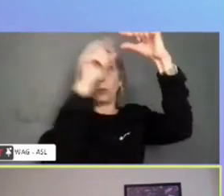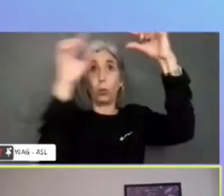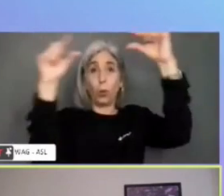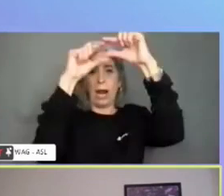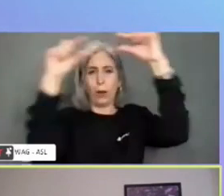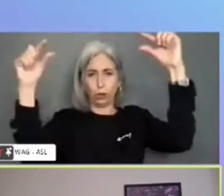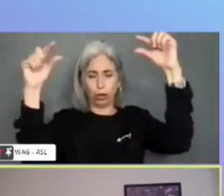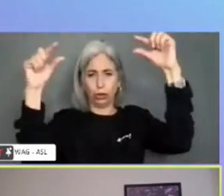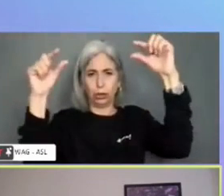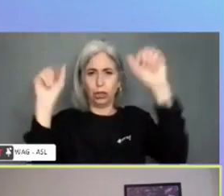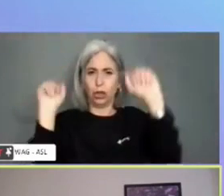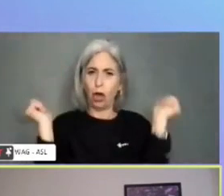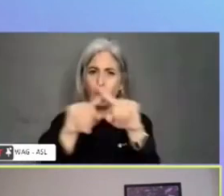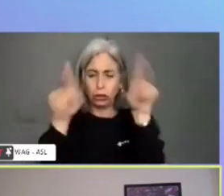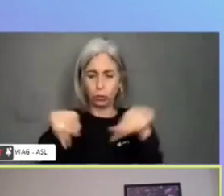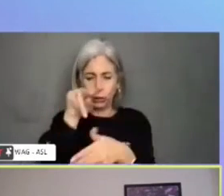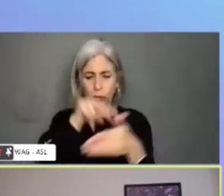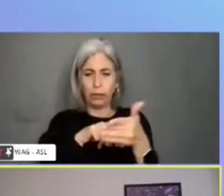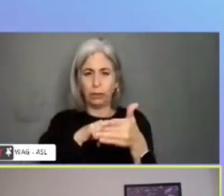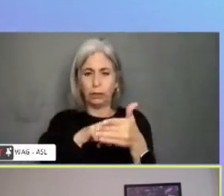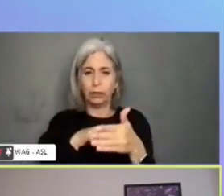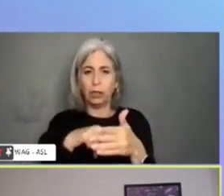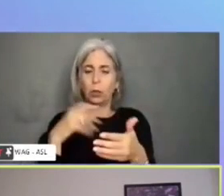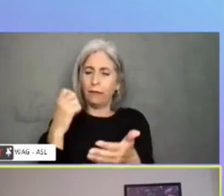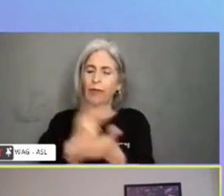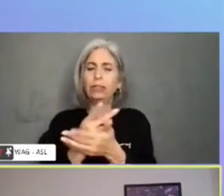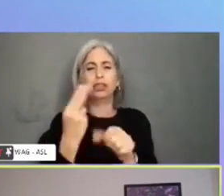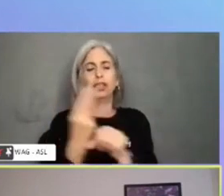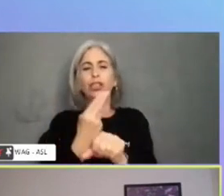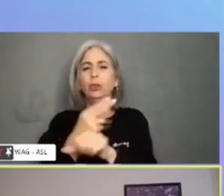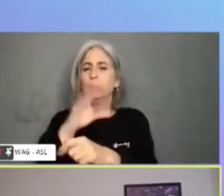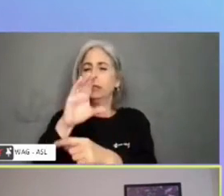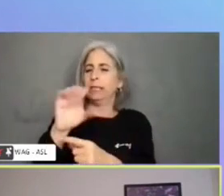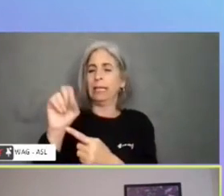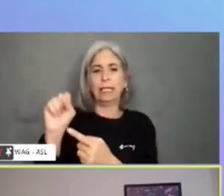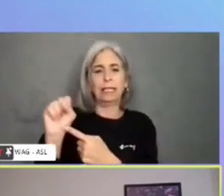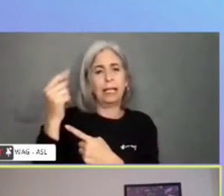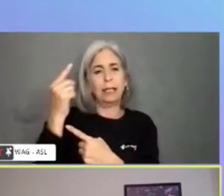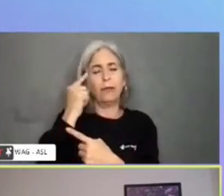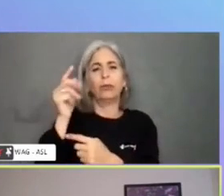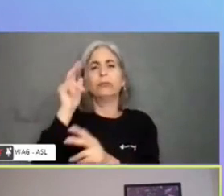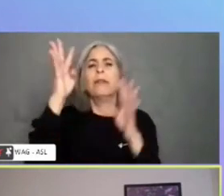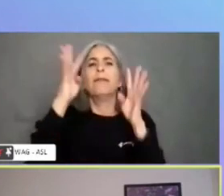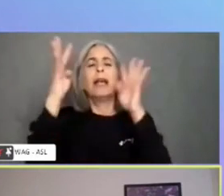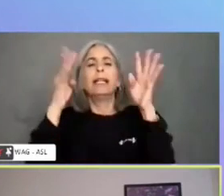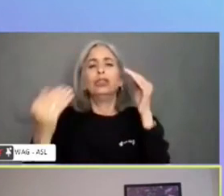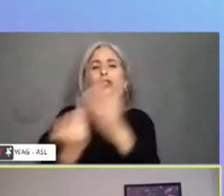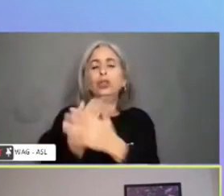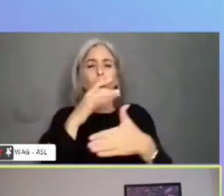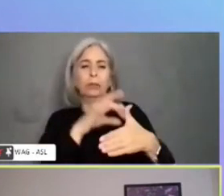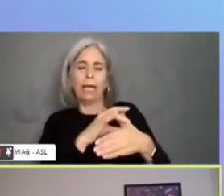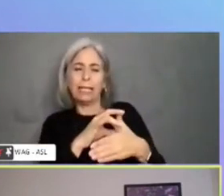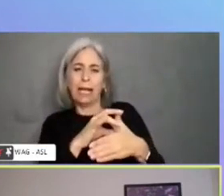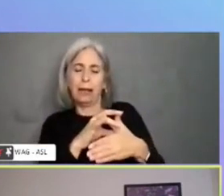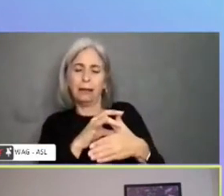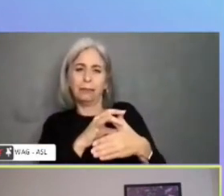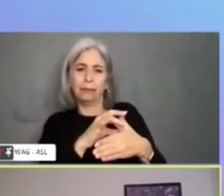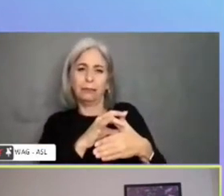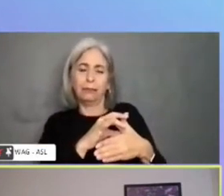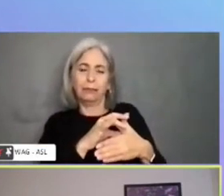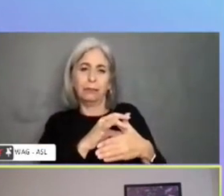know. We have officially used CSS to invent new content,